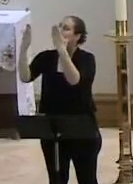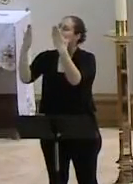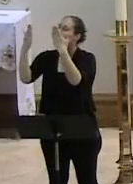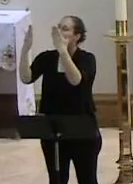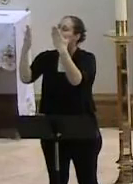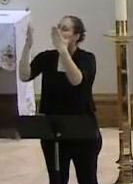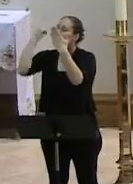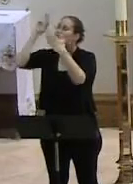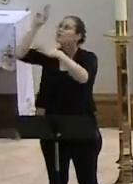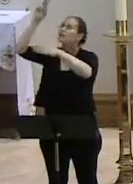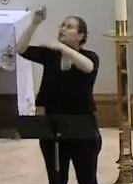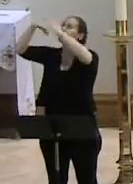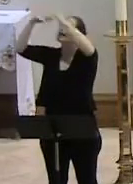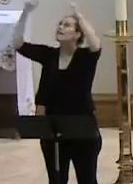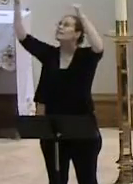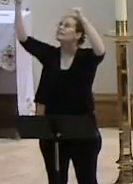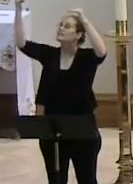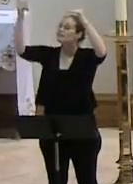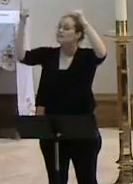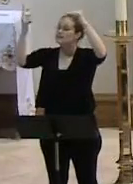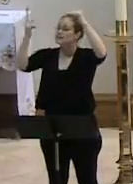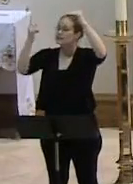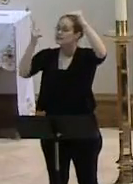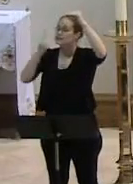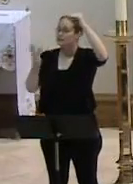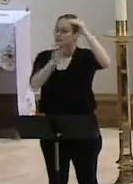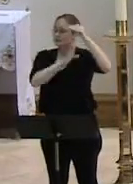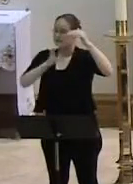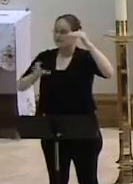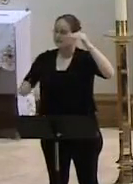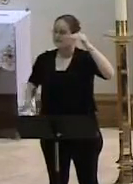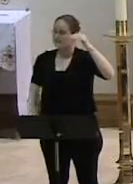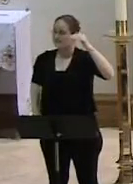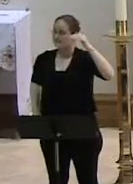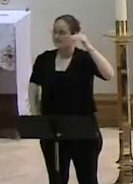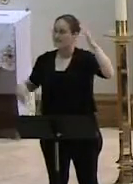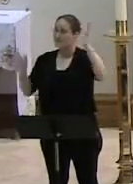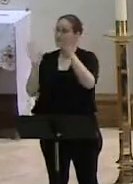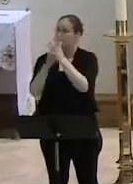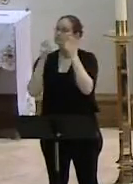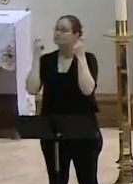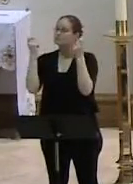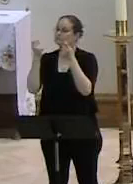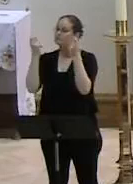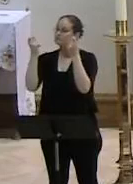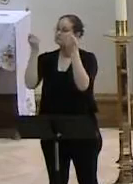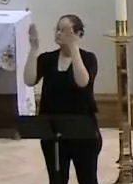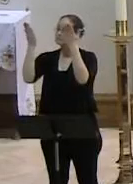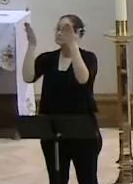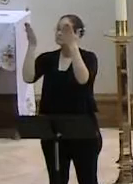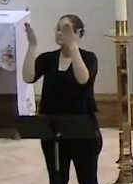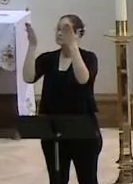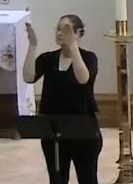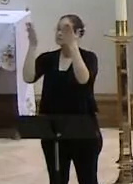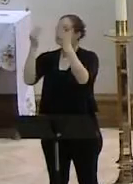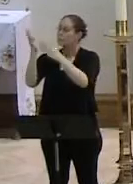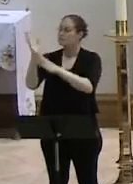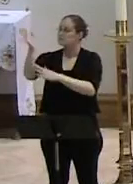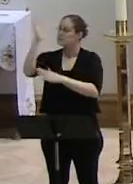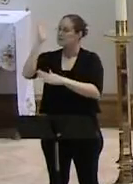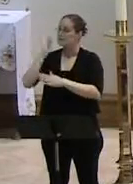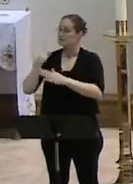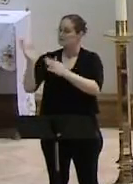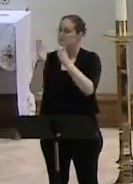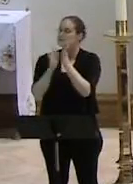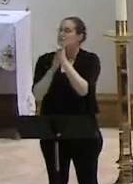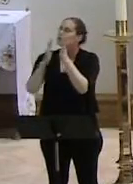for the ascension of Christ your Son is our exaltation. And where the head has gone before us in